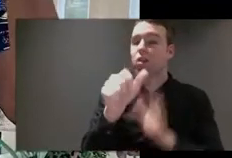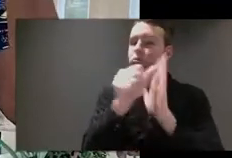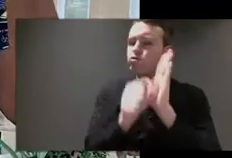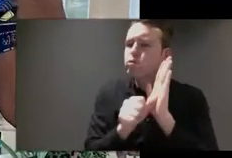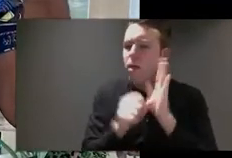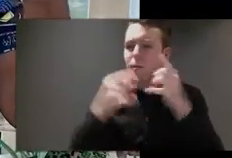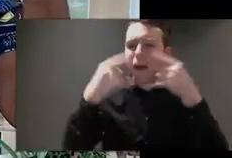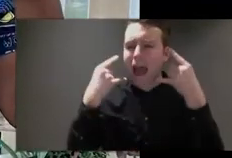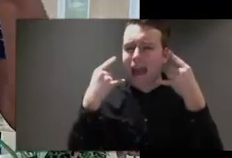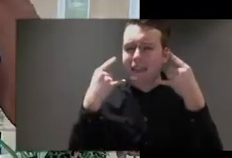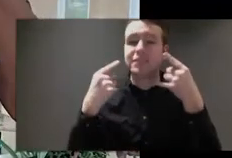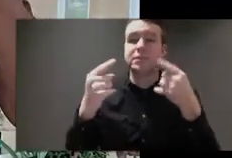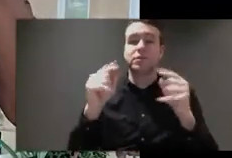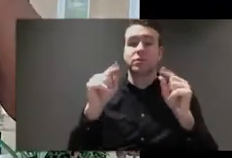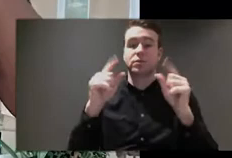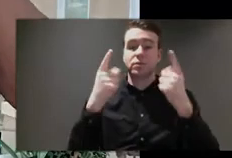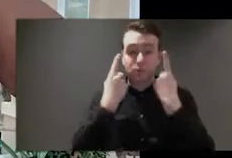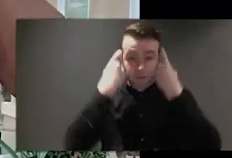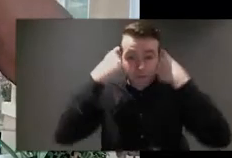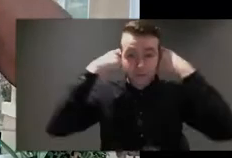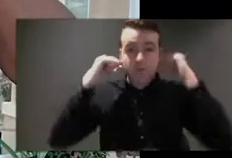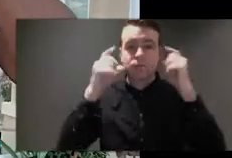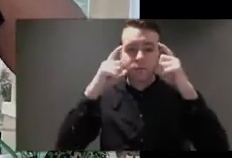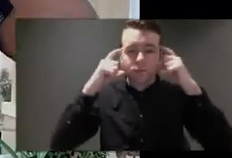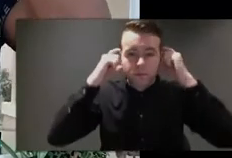this, you just put these around your ears,